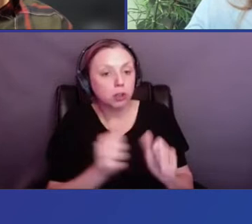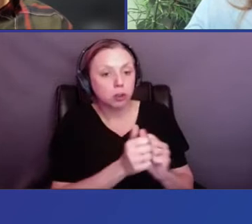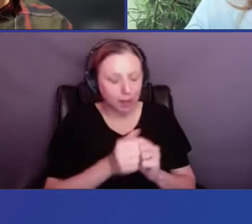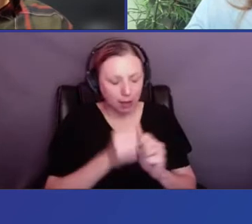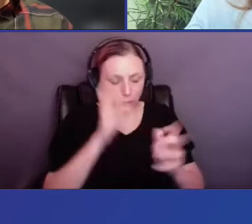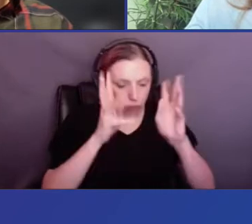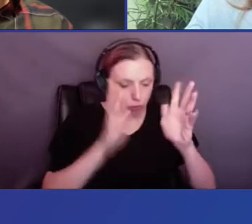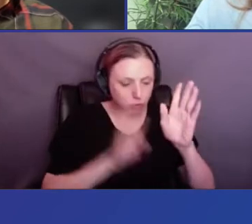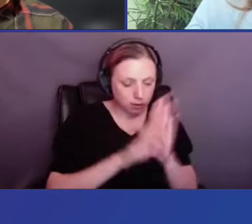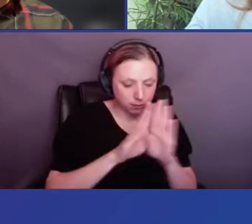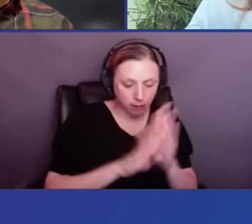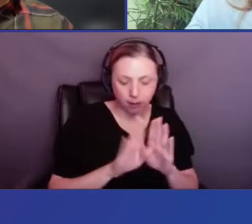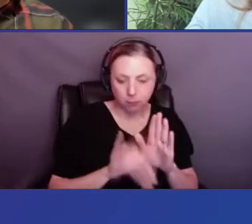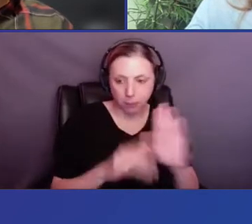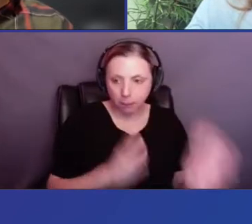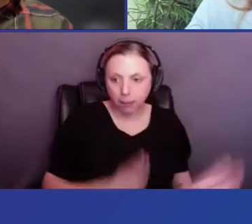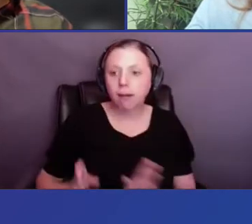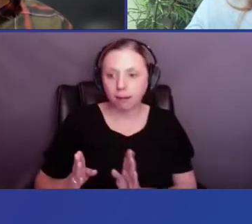algorithm that